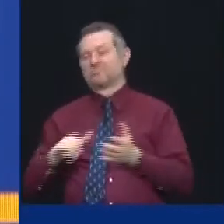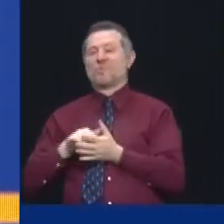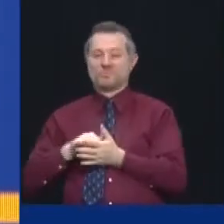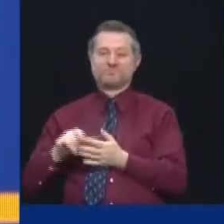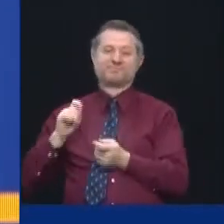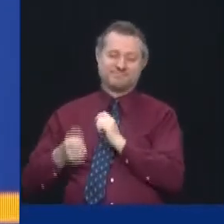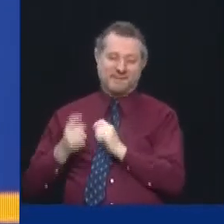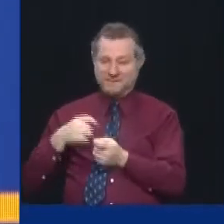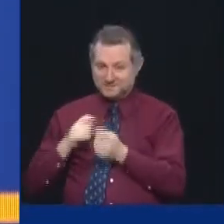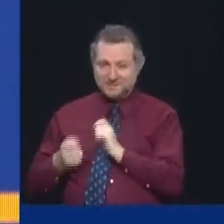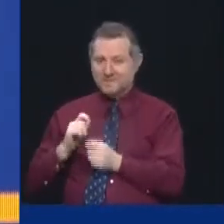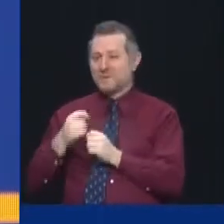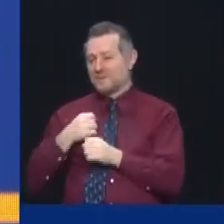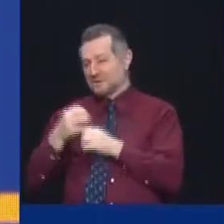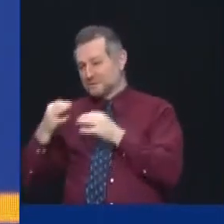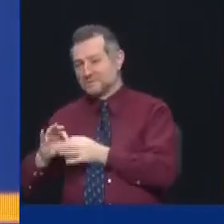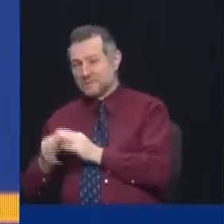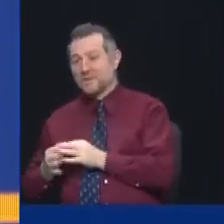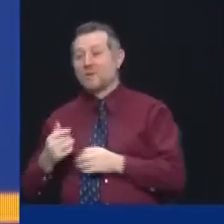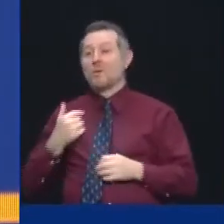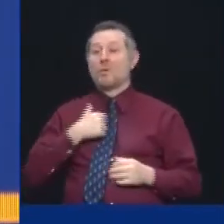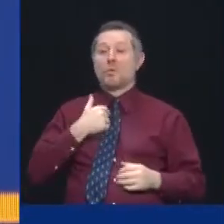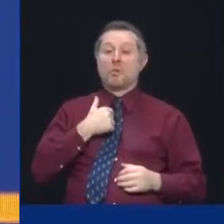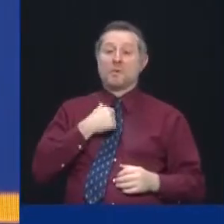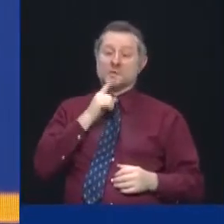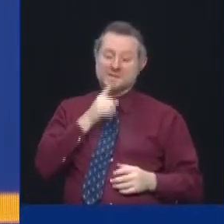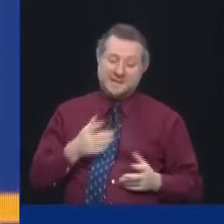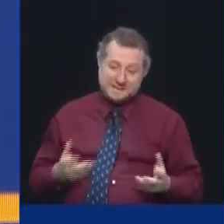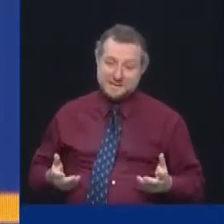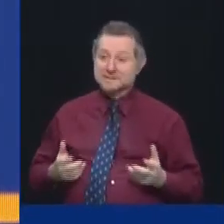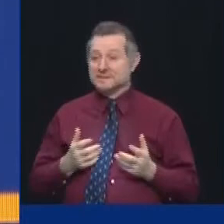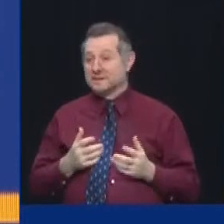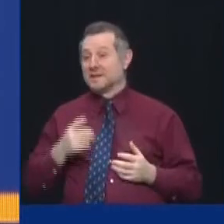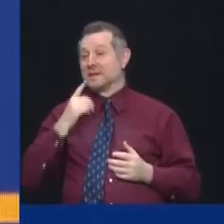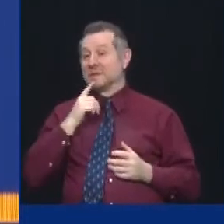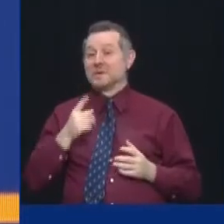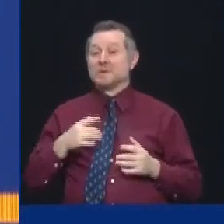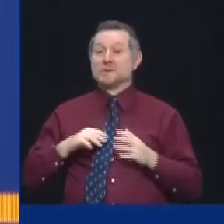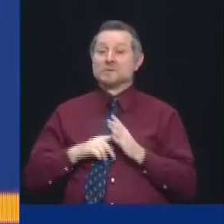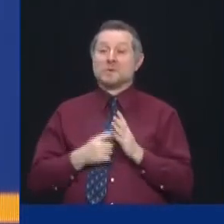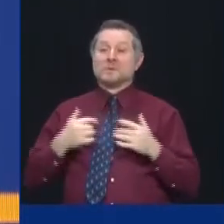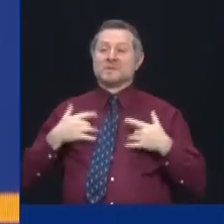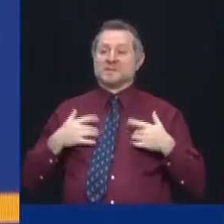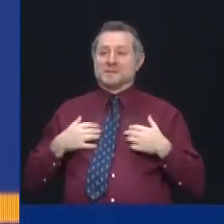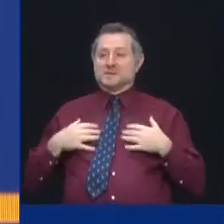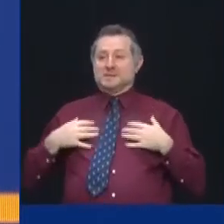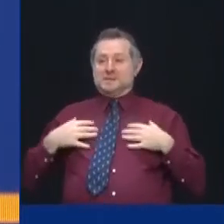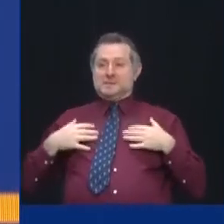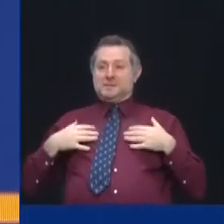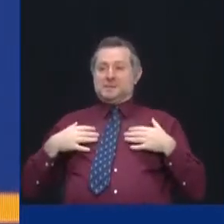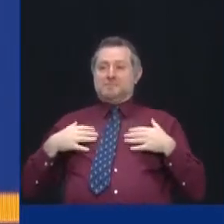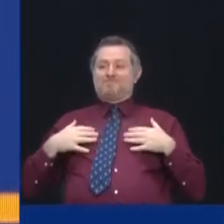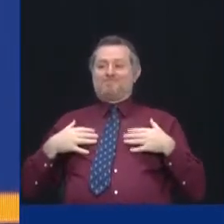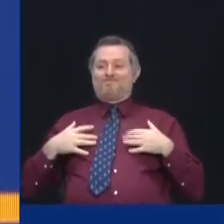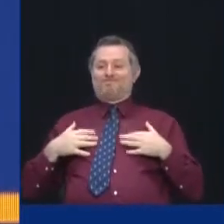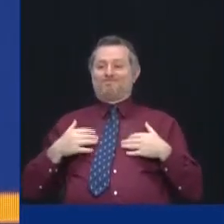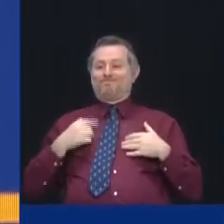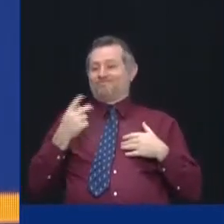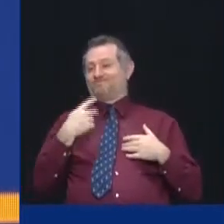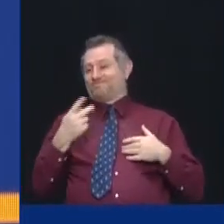that time and time again. Look at what we've accomplished over the past. Look at what we've done over the past